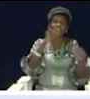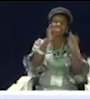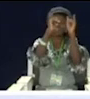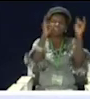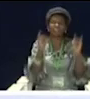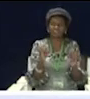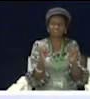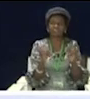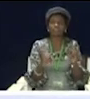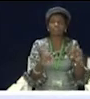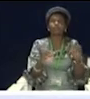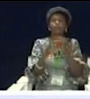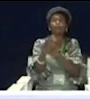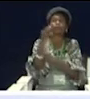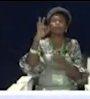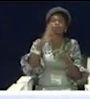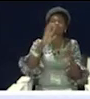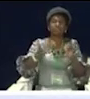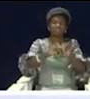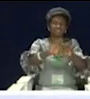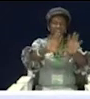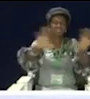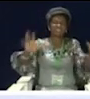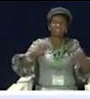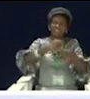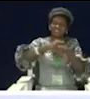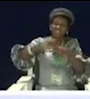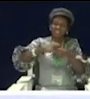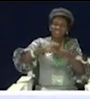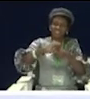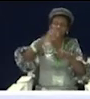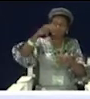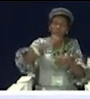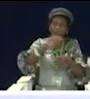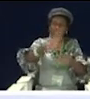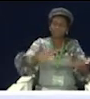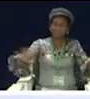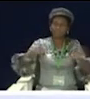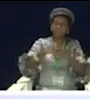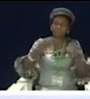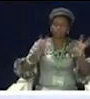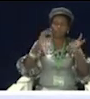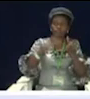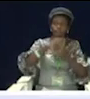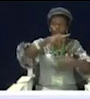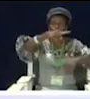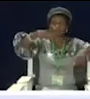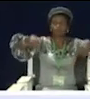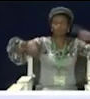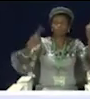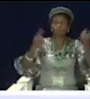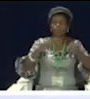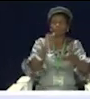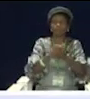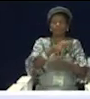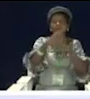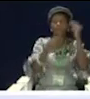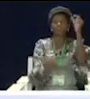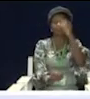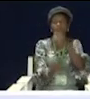word of God is clear. Train up a child in the way he should go, so that when he grows